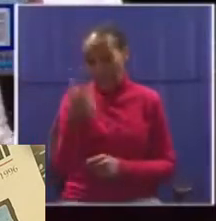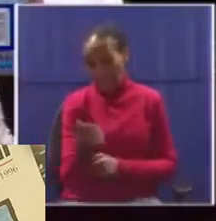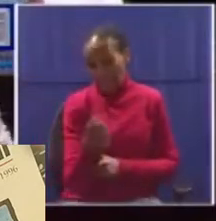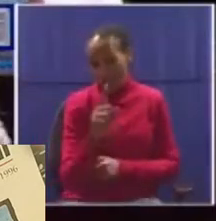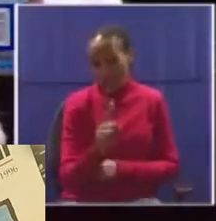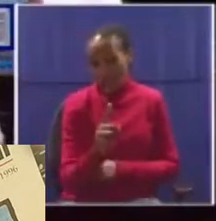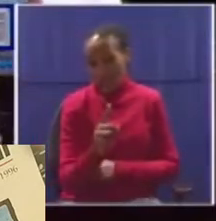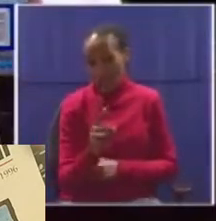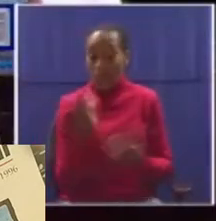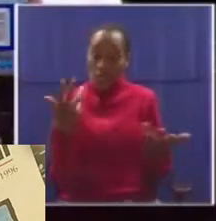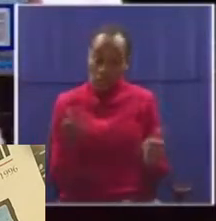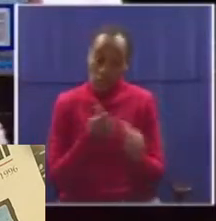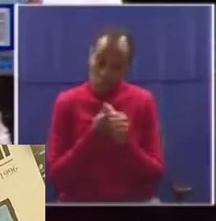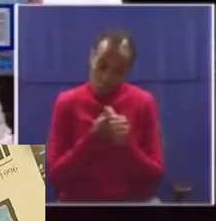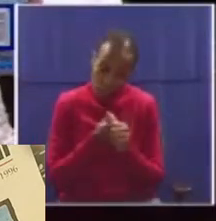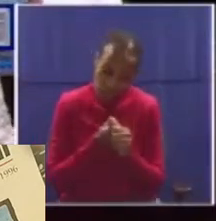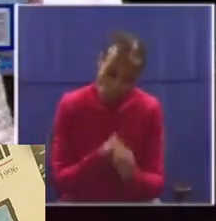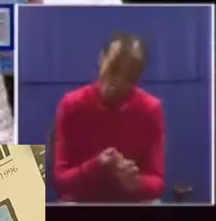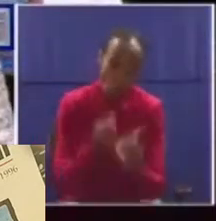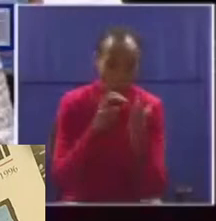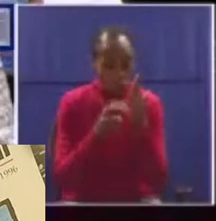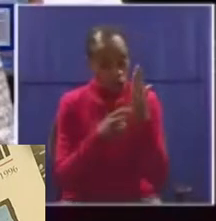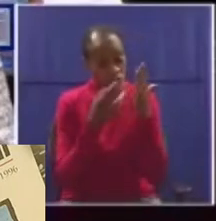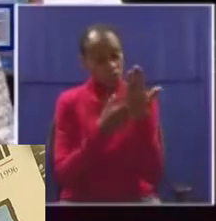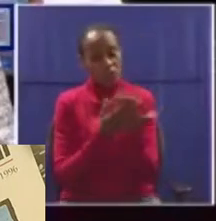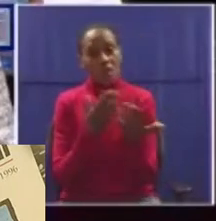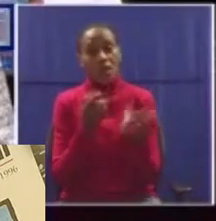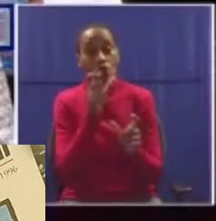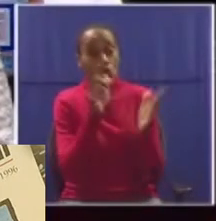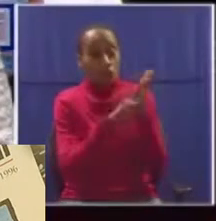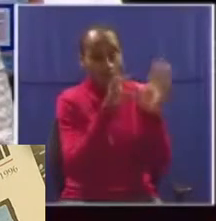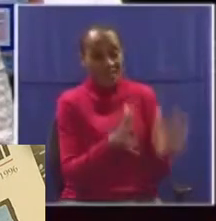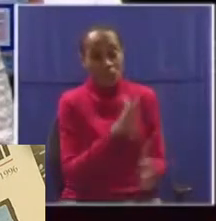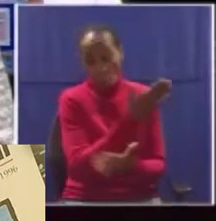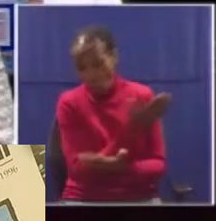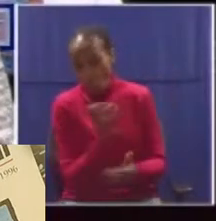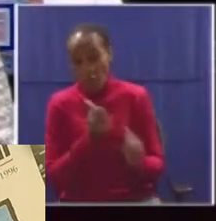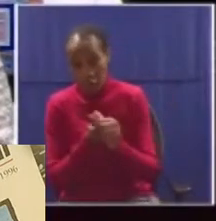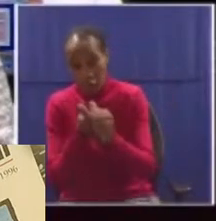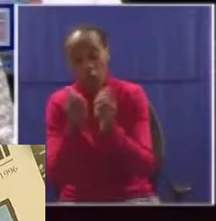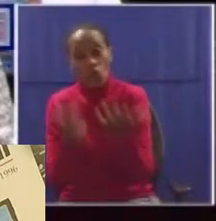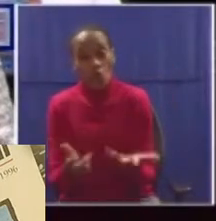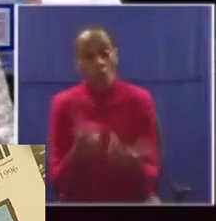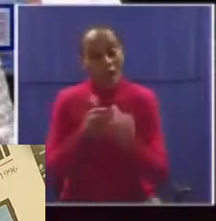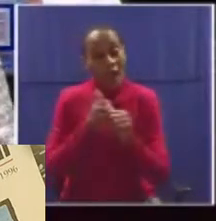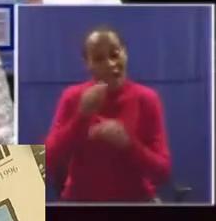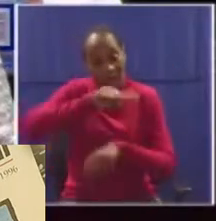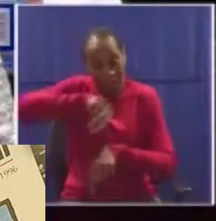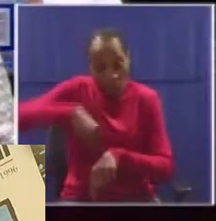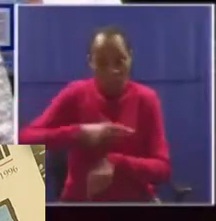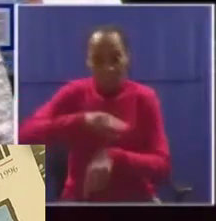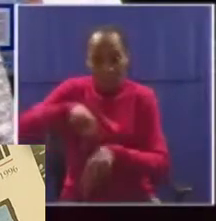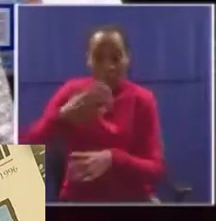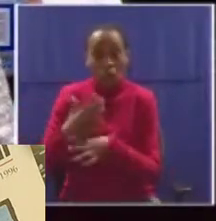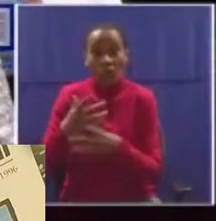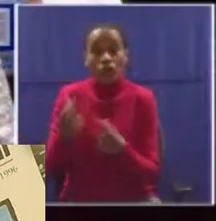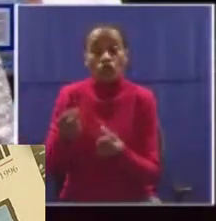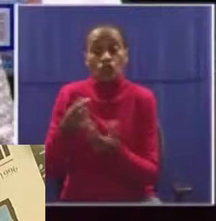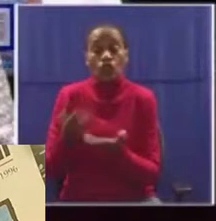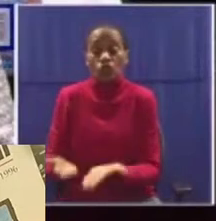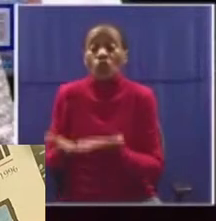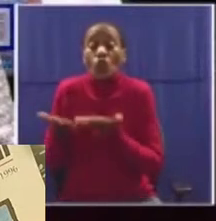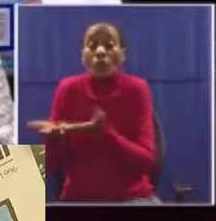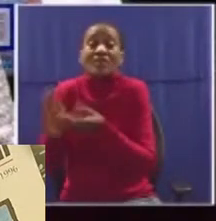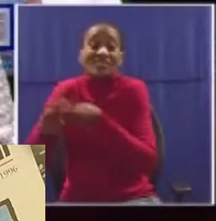that compliance by all legal practitioners with a mandatory number of hours of community Savers will